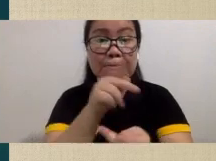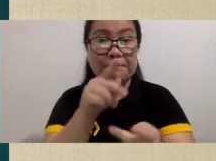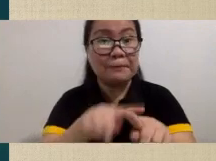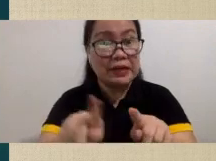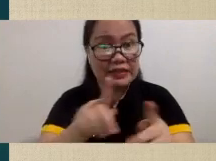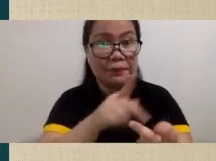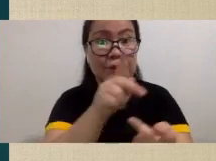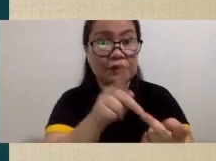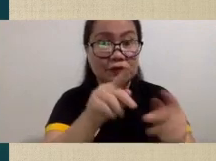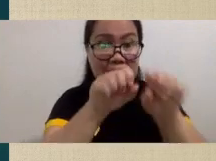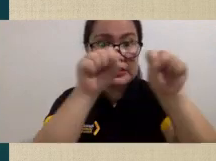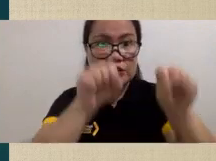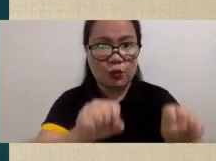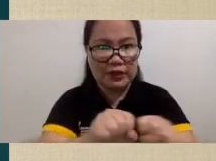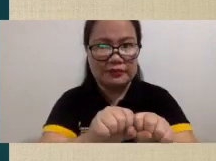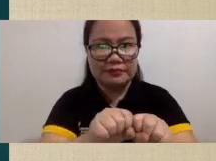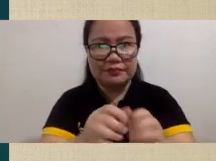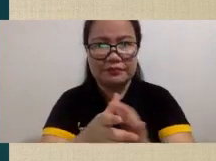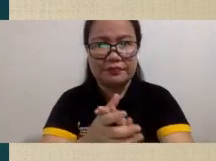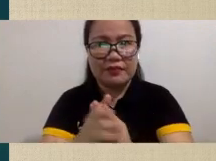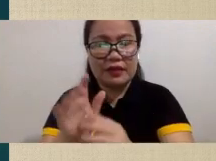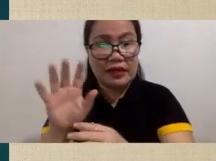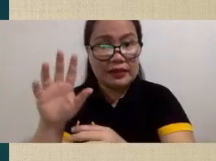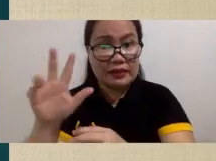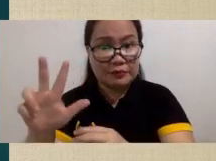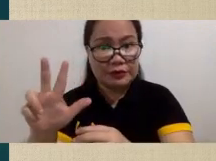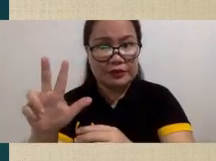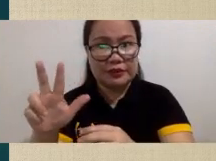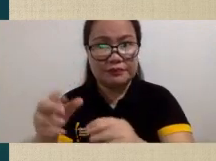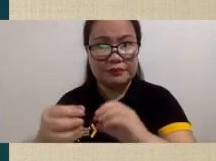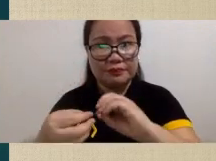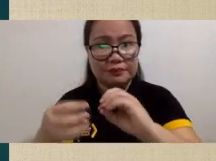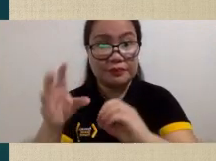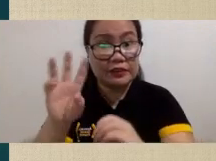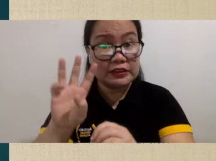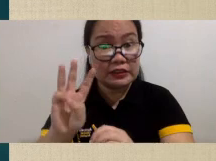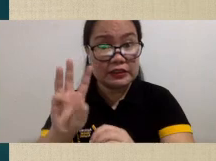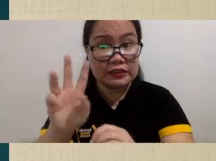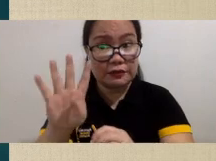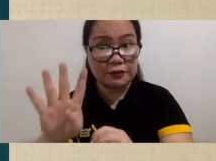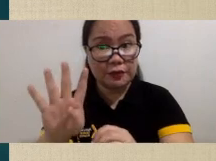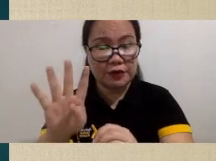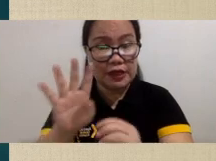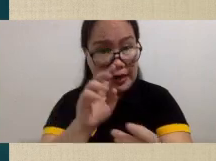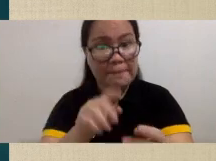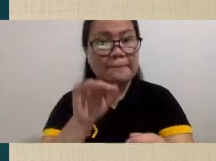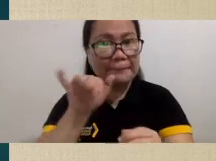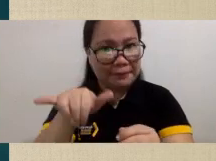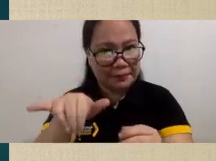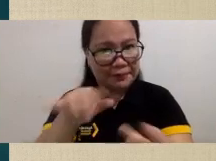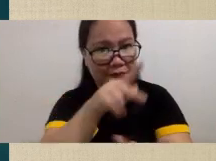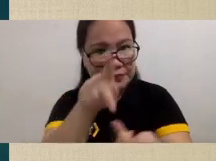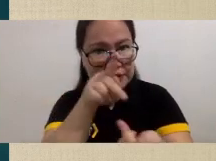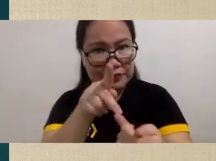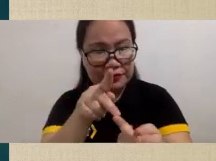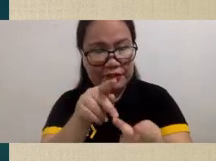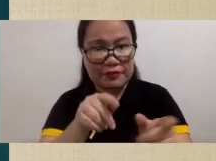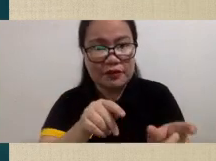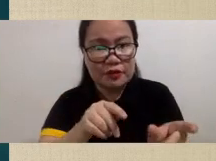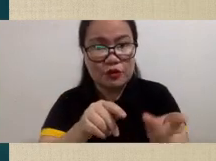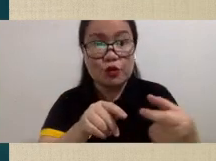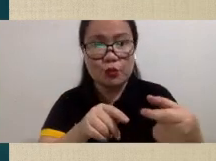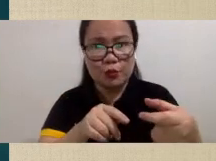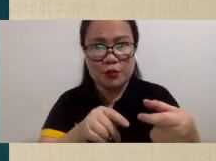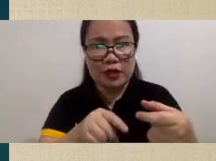square. Next, 64. This is a perfect cube because of 4 times 4, 16.